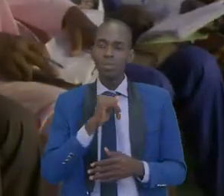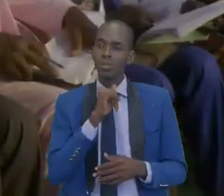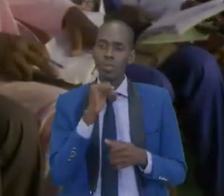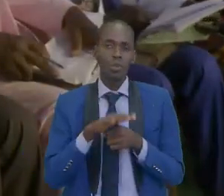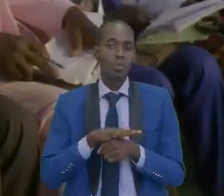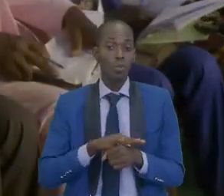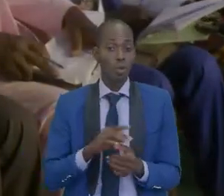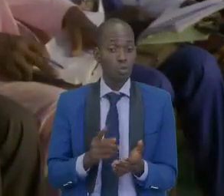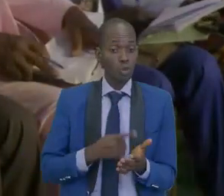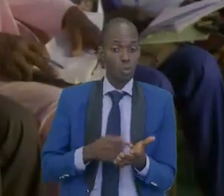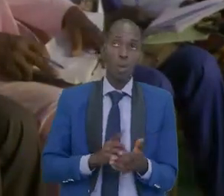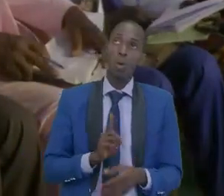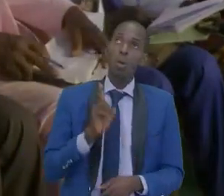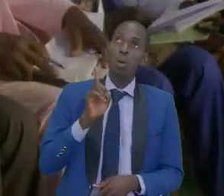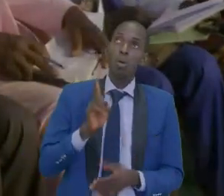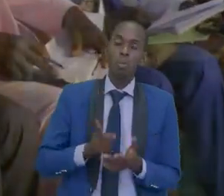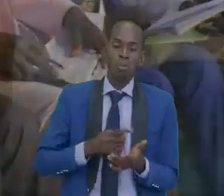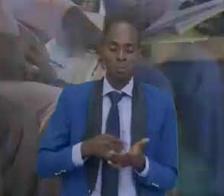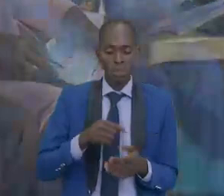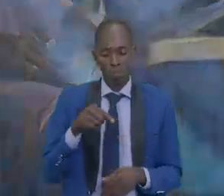Sometimes up, sometimes down.